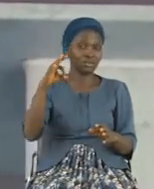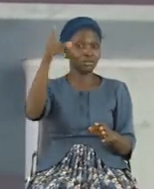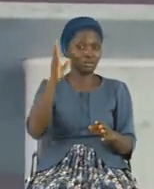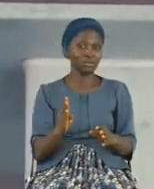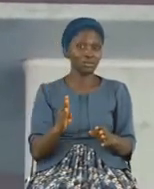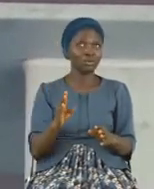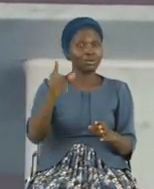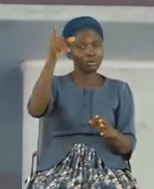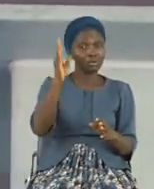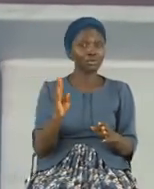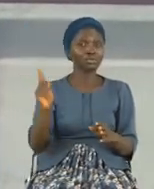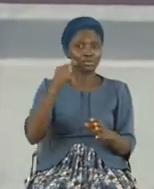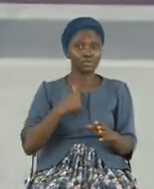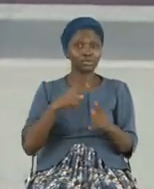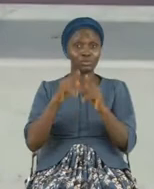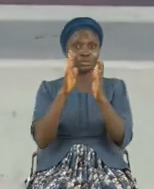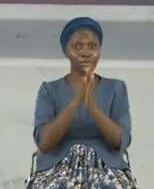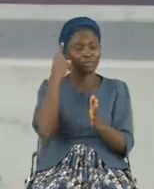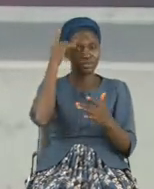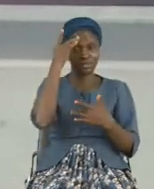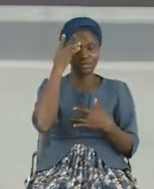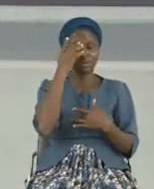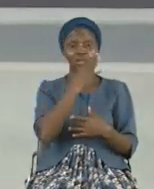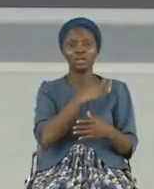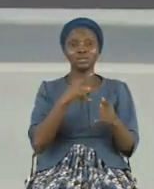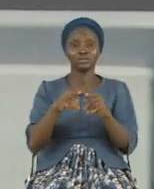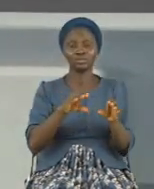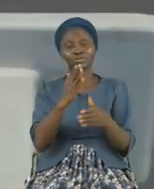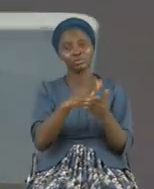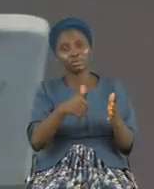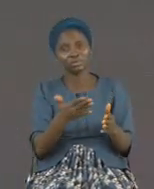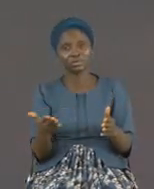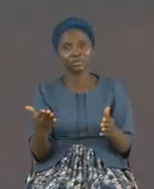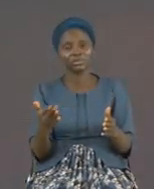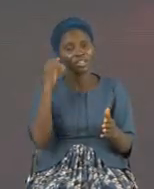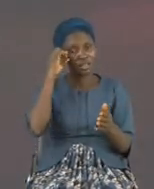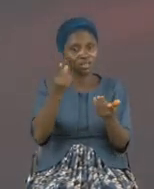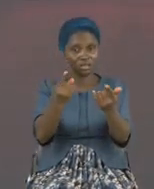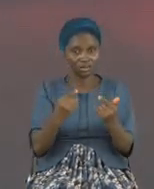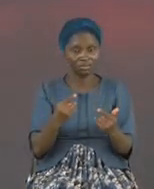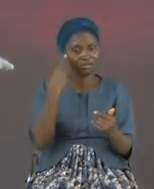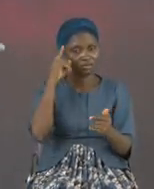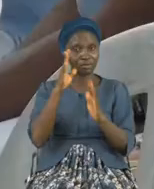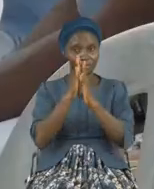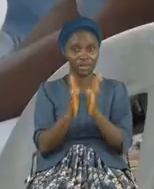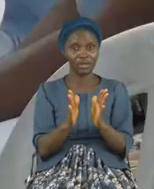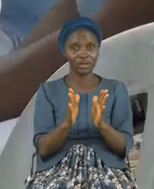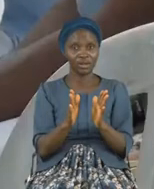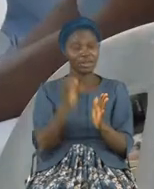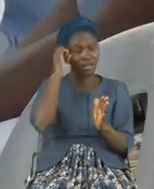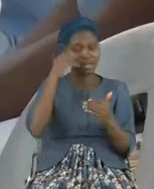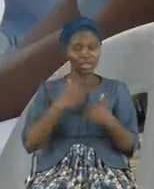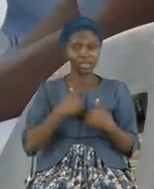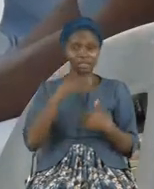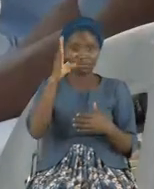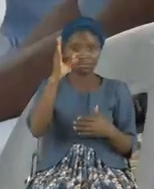do this and to do that. He came for prayer. He had fasted